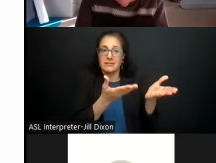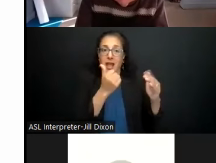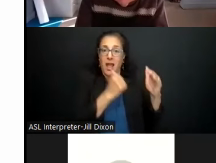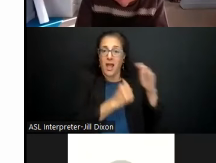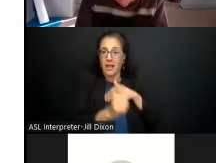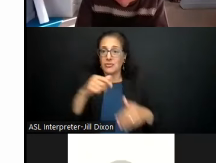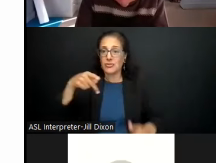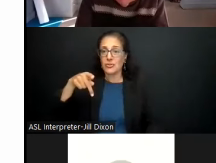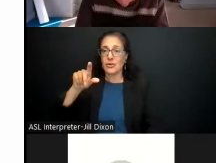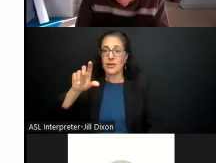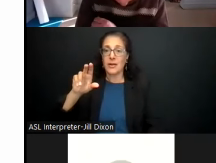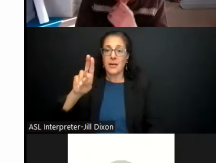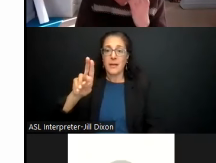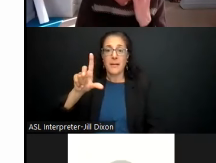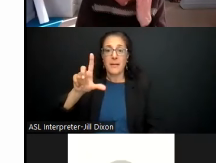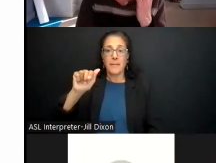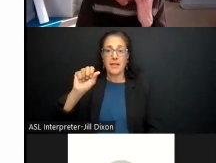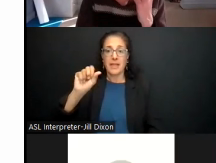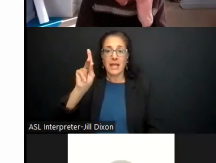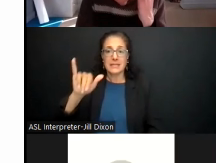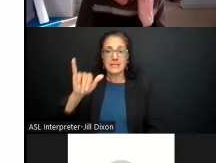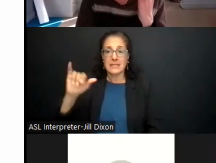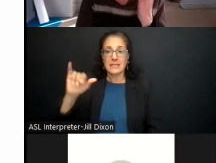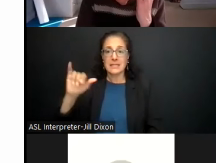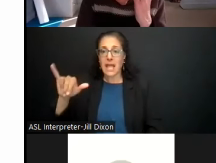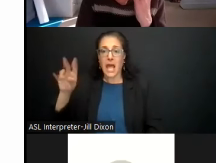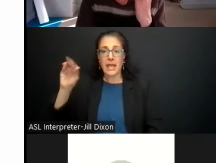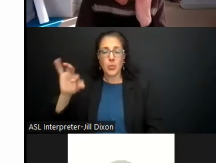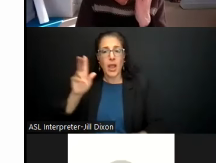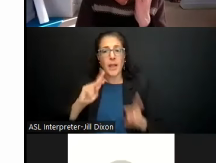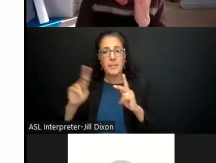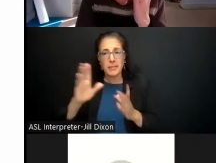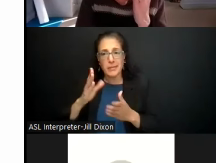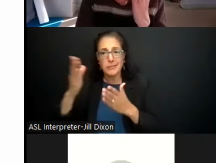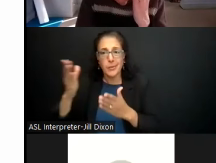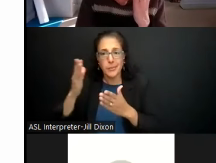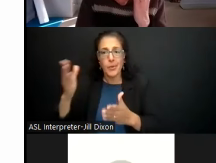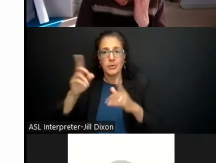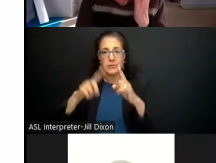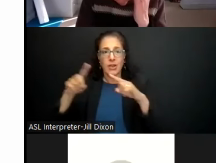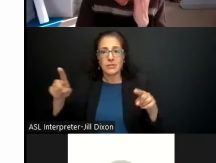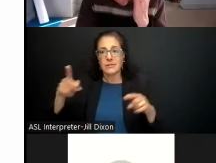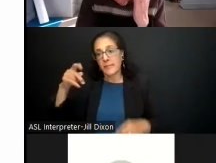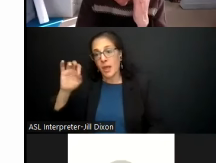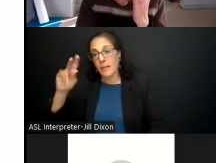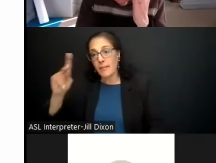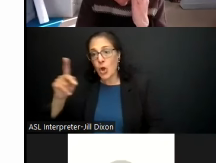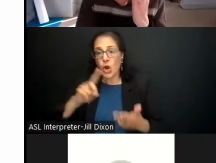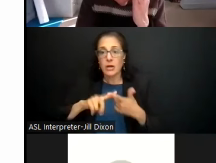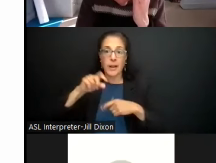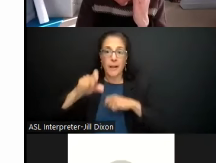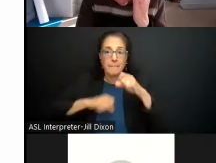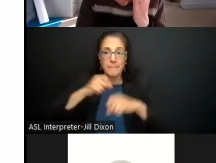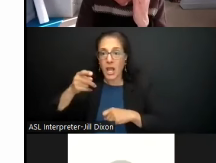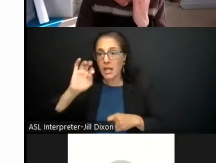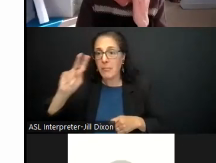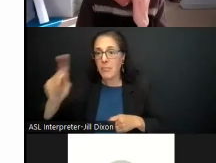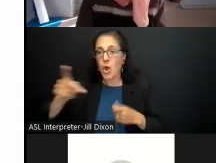Skyway. A number of people propose different things, a park, a bicycle park,